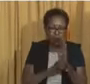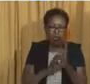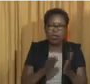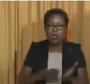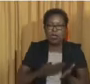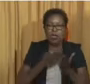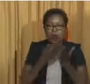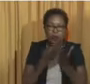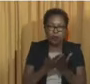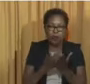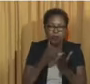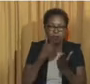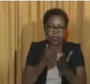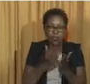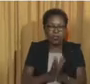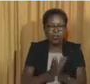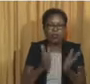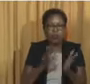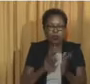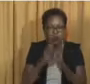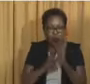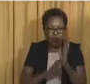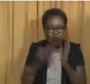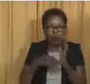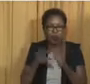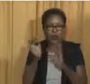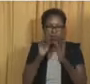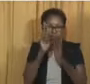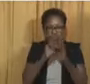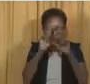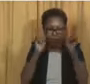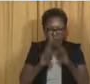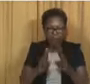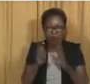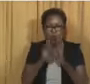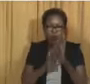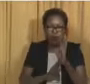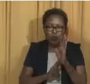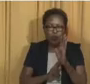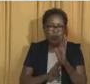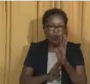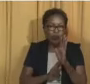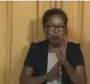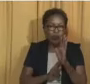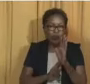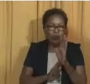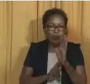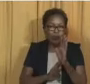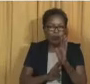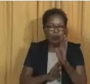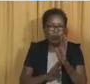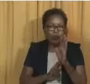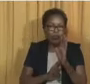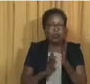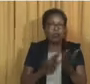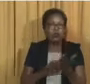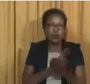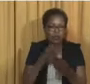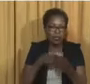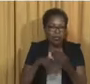quote, "The general rules of international law shall form part of the law of Kenya." This court has